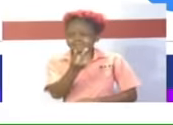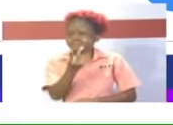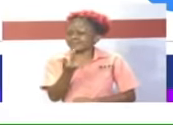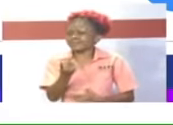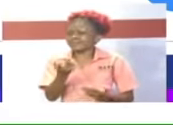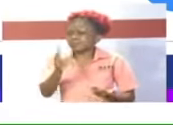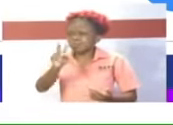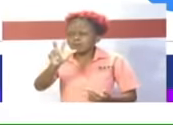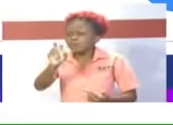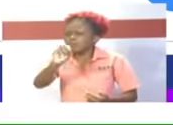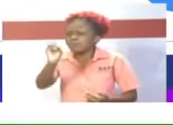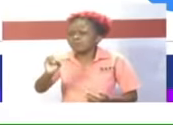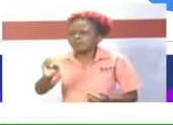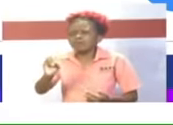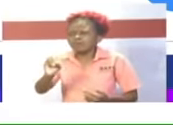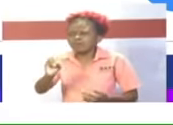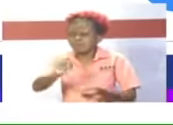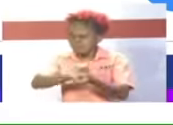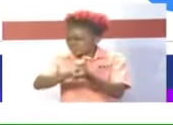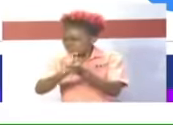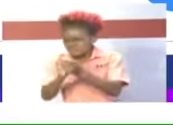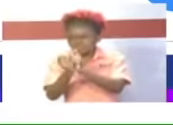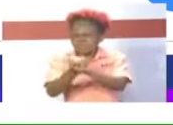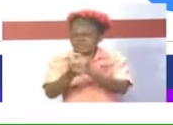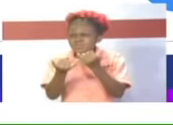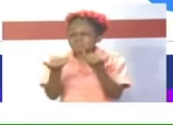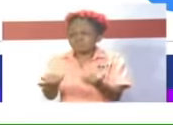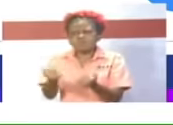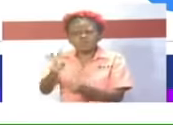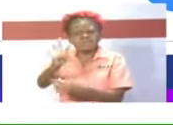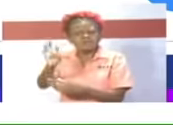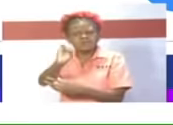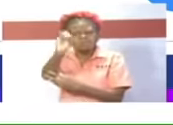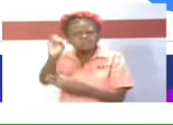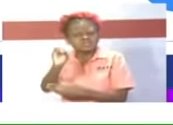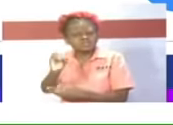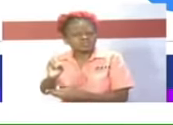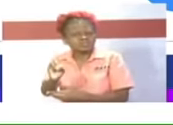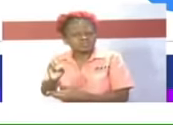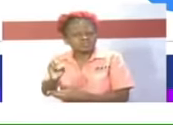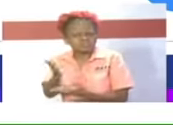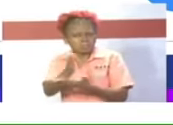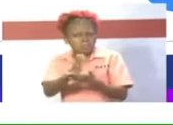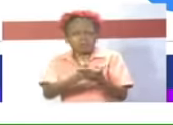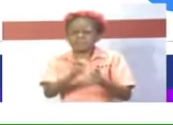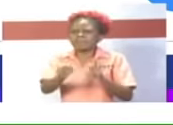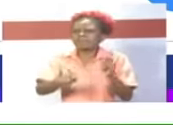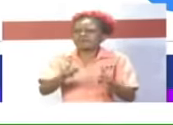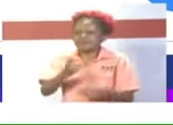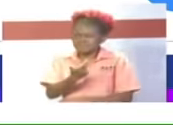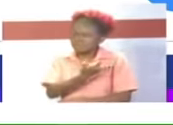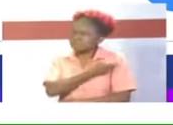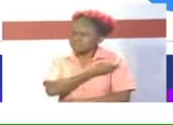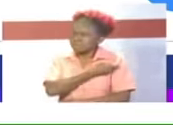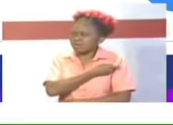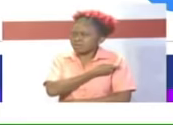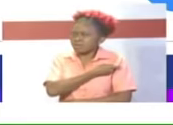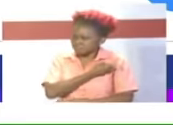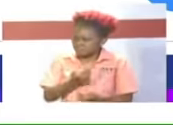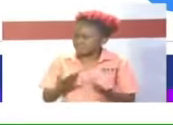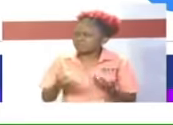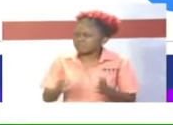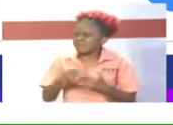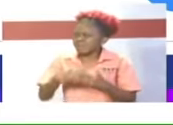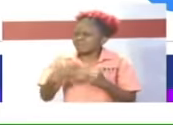you're nearing 40%. And as it also relates to the increased number of cases and so on, can you give us an